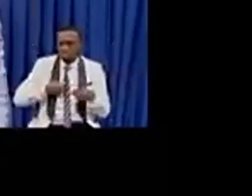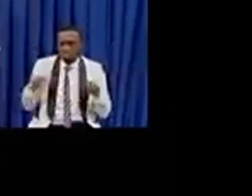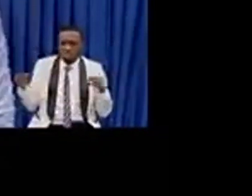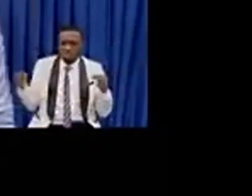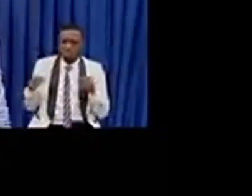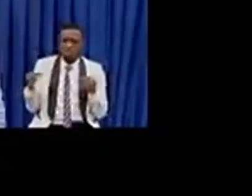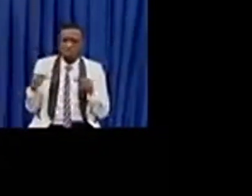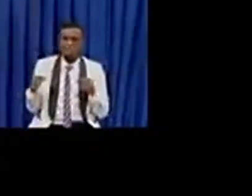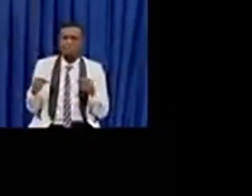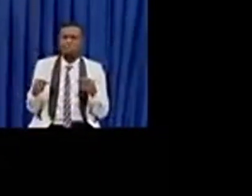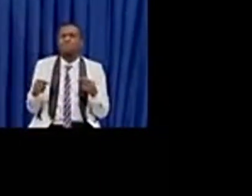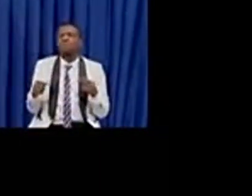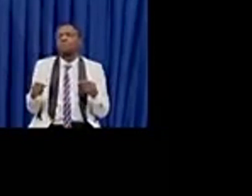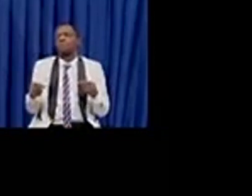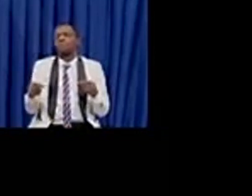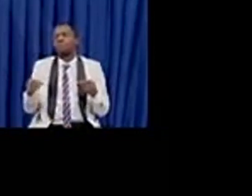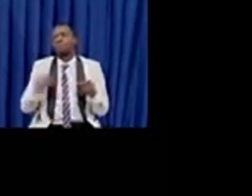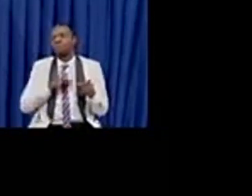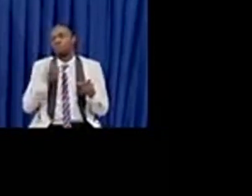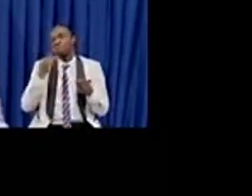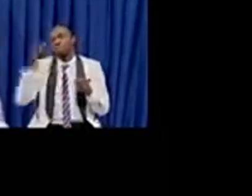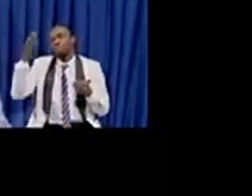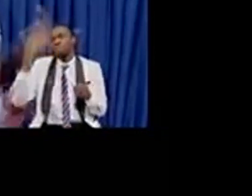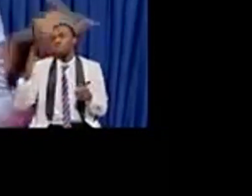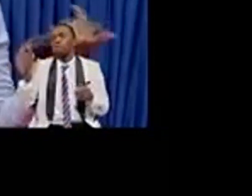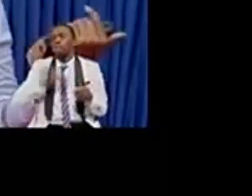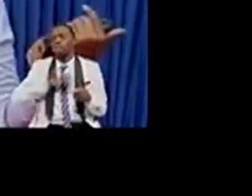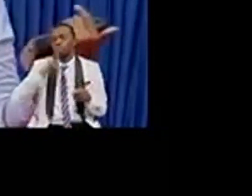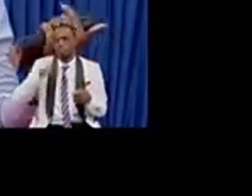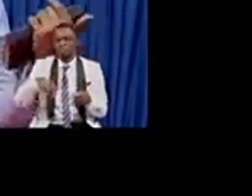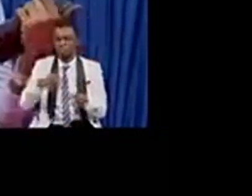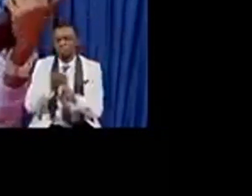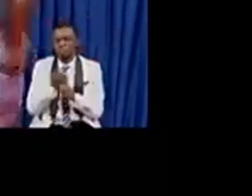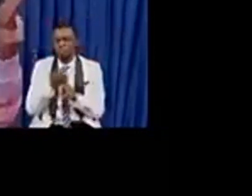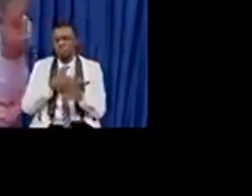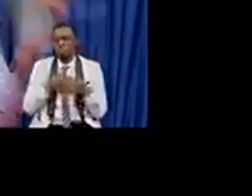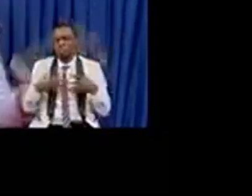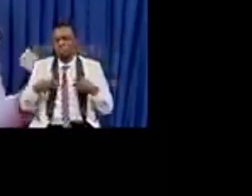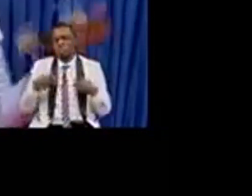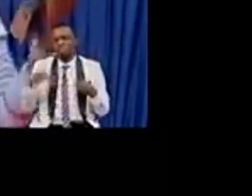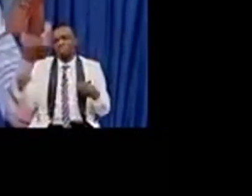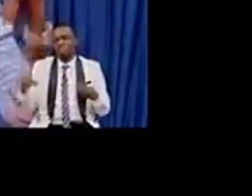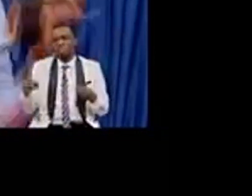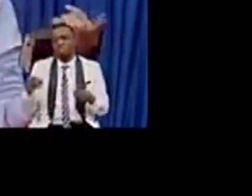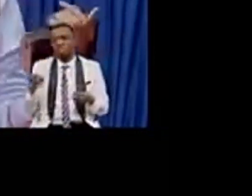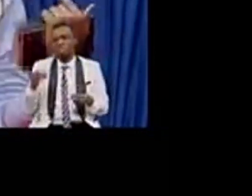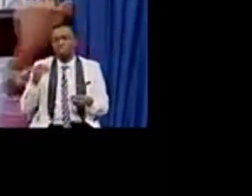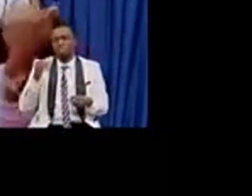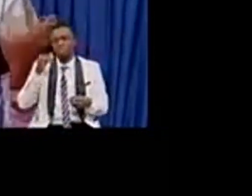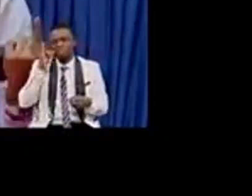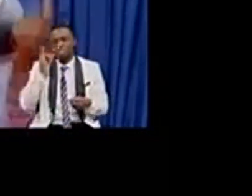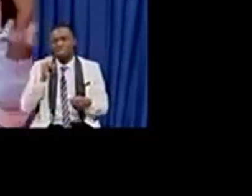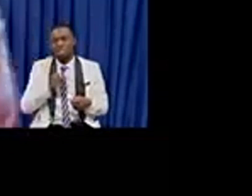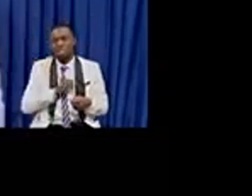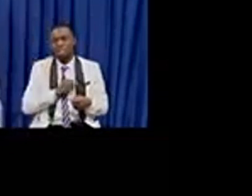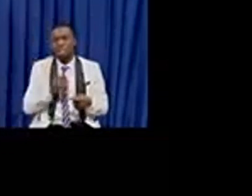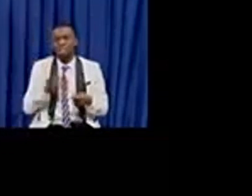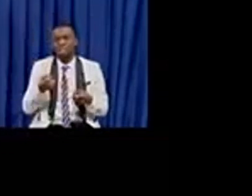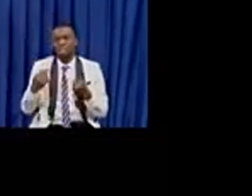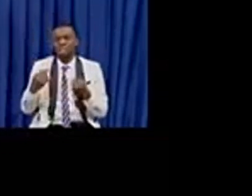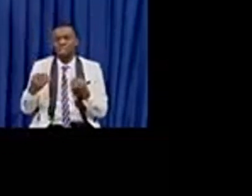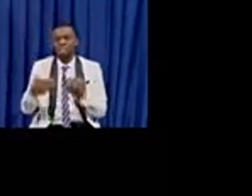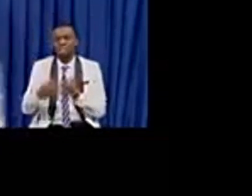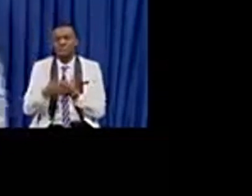I must got my healing. So unfortunately yesterday, because I traveled, so I came back on Saturday. So